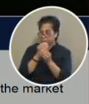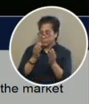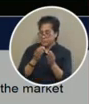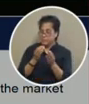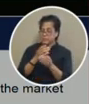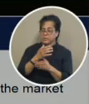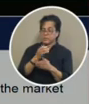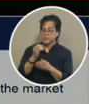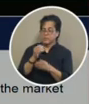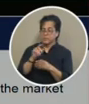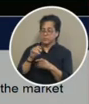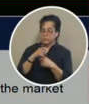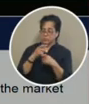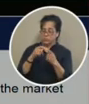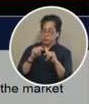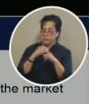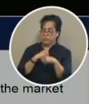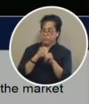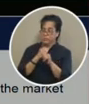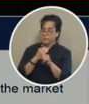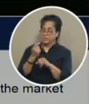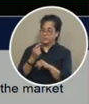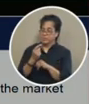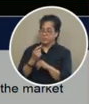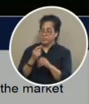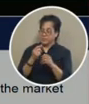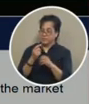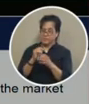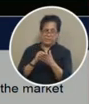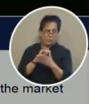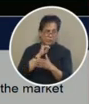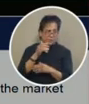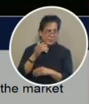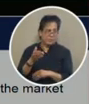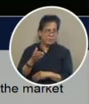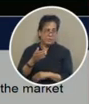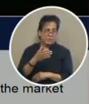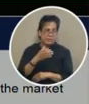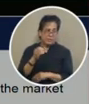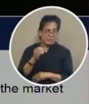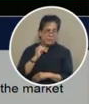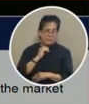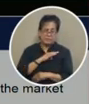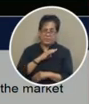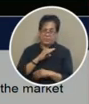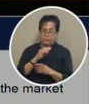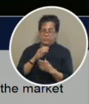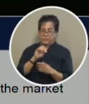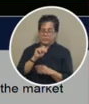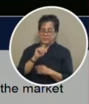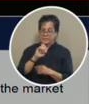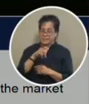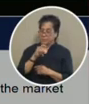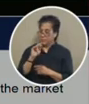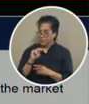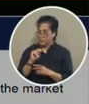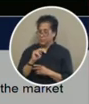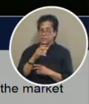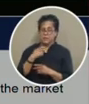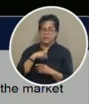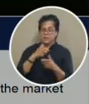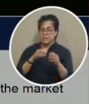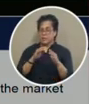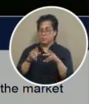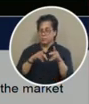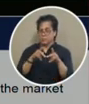they were trying to make something out that wasn't there. And really, our staff really stepped in, and really with the people that we